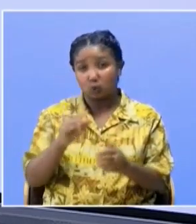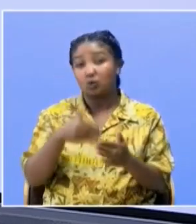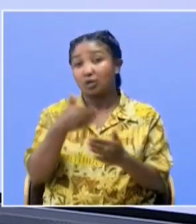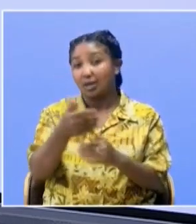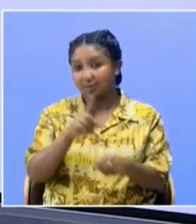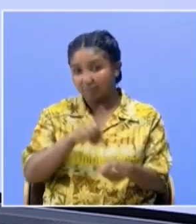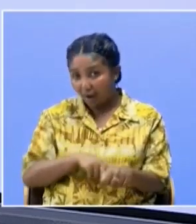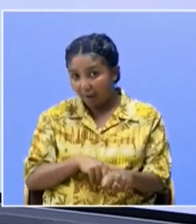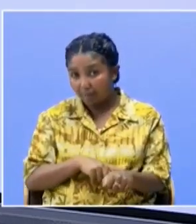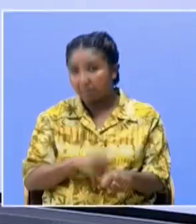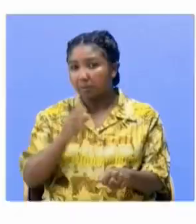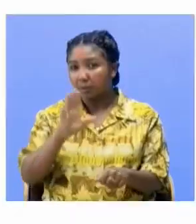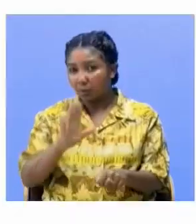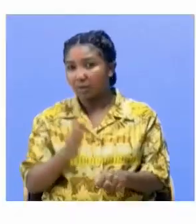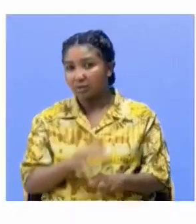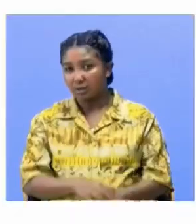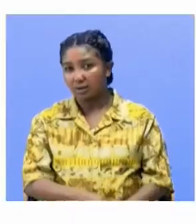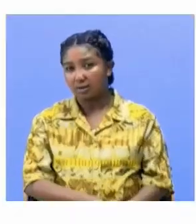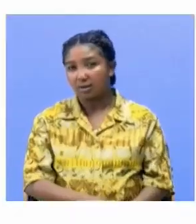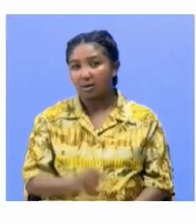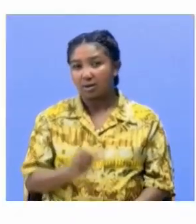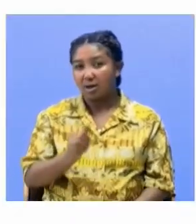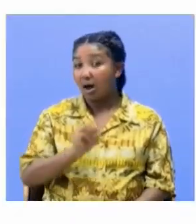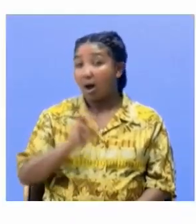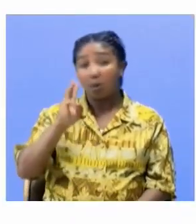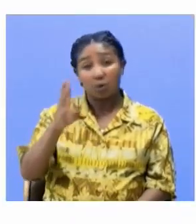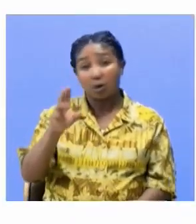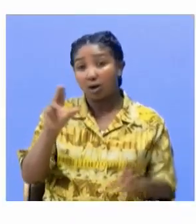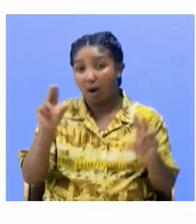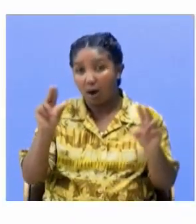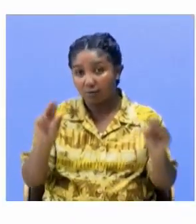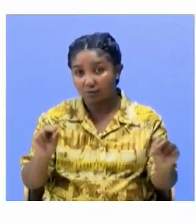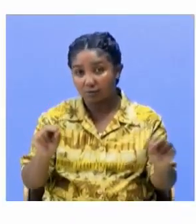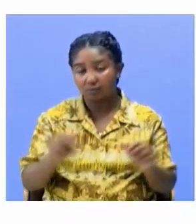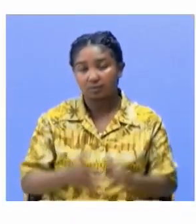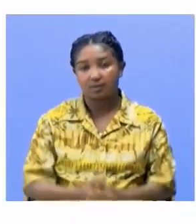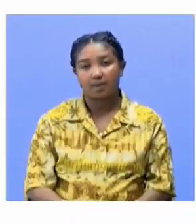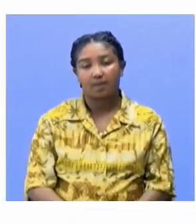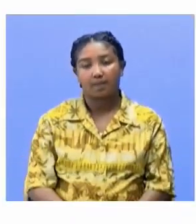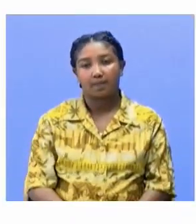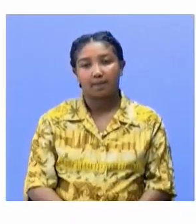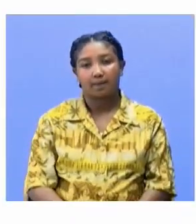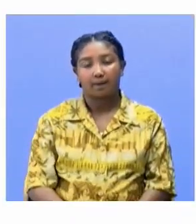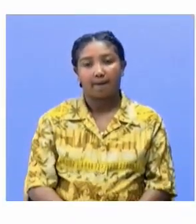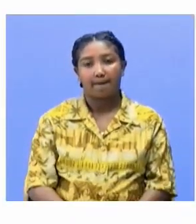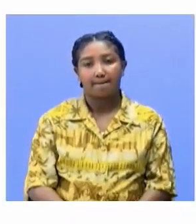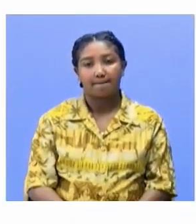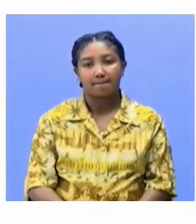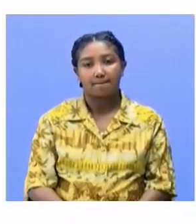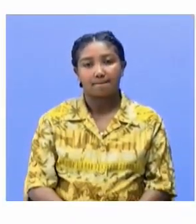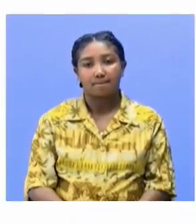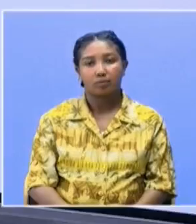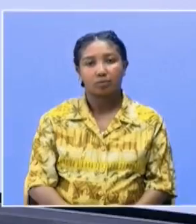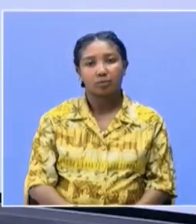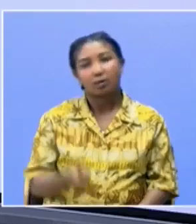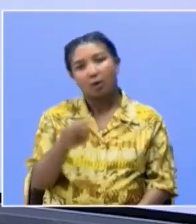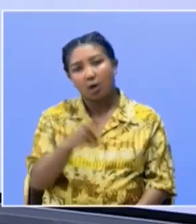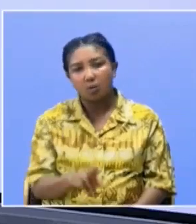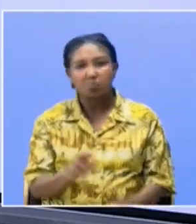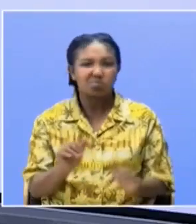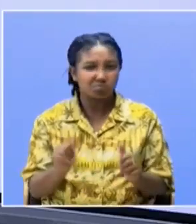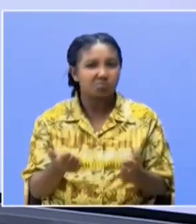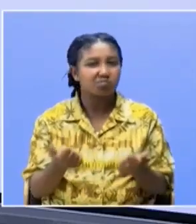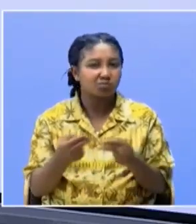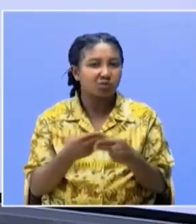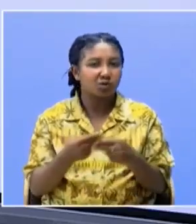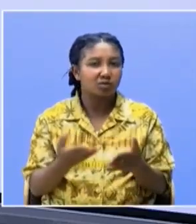Yes? You might say what? I will not, yeah? I will not. Or how do we make it